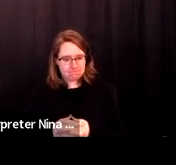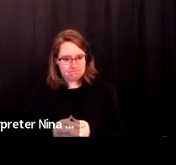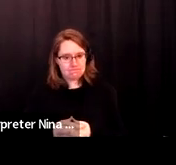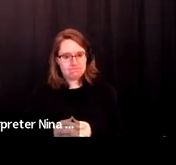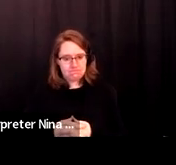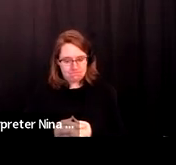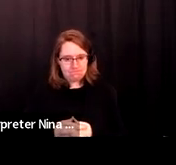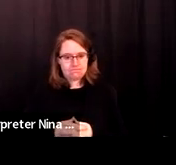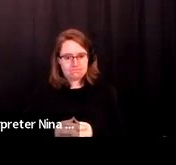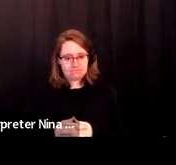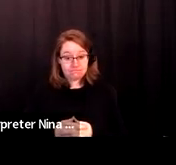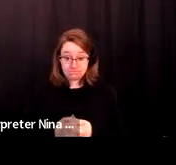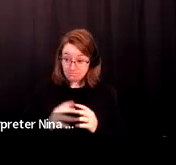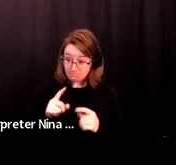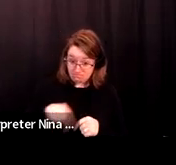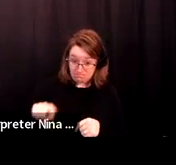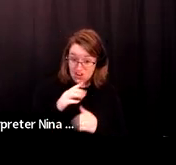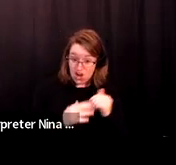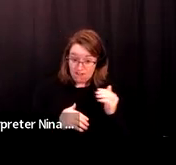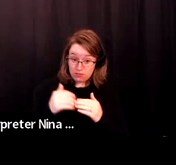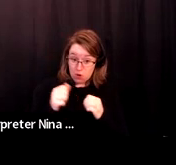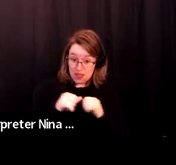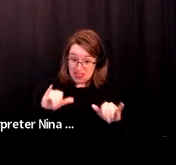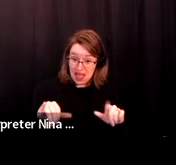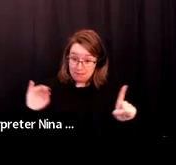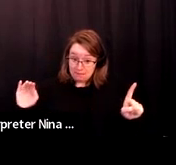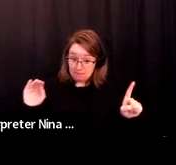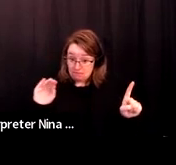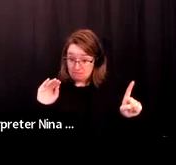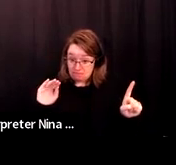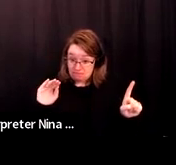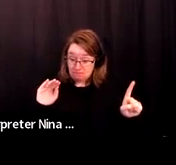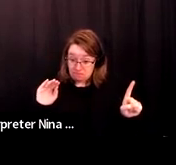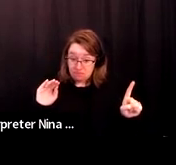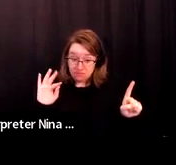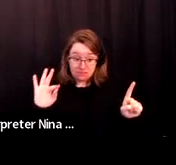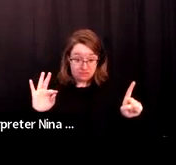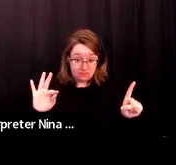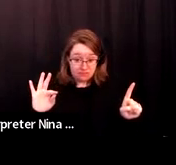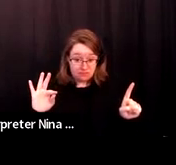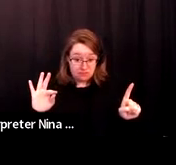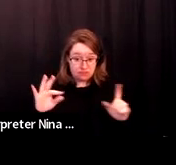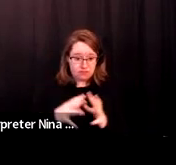Are folks comfortable moving this over here, the evergreen in the green section for now?